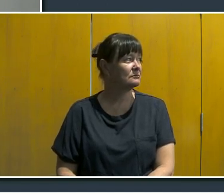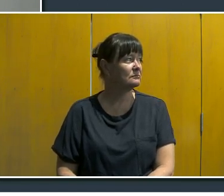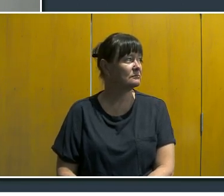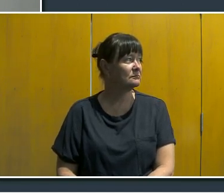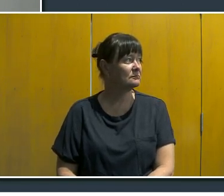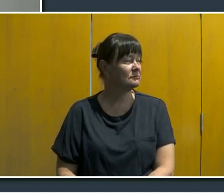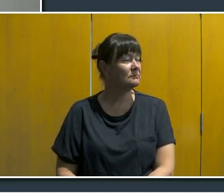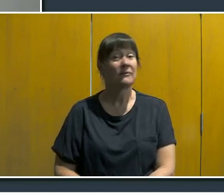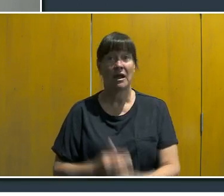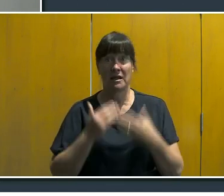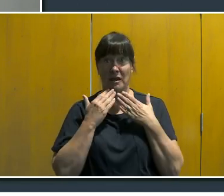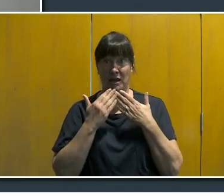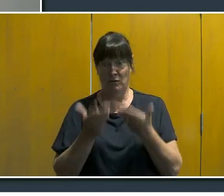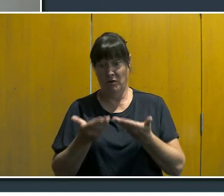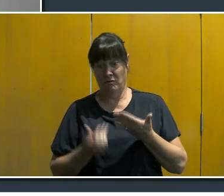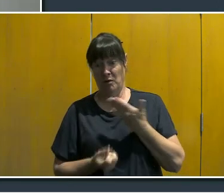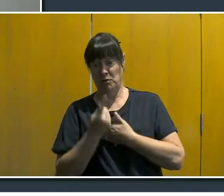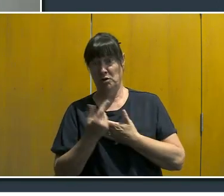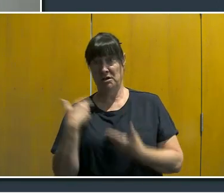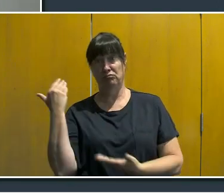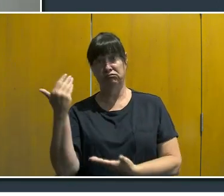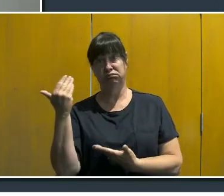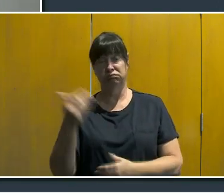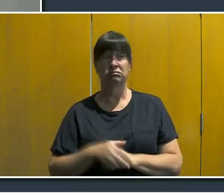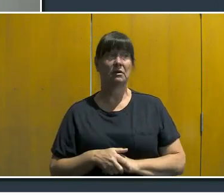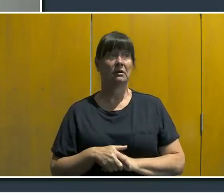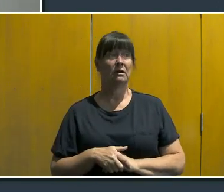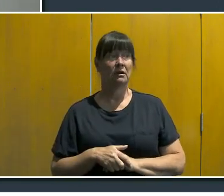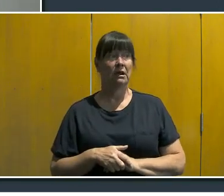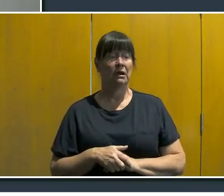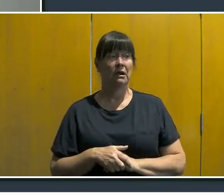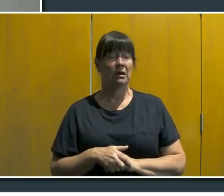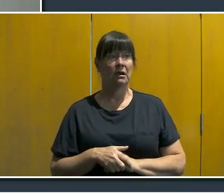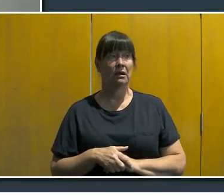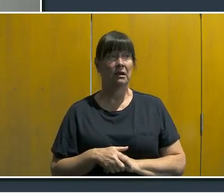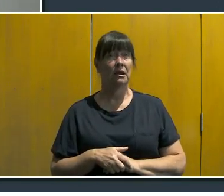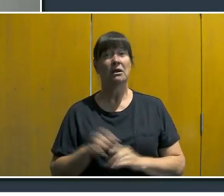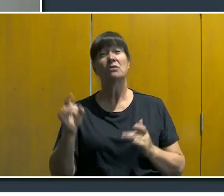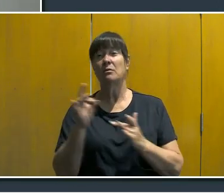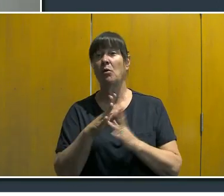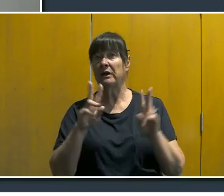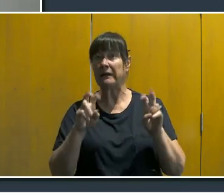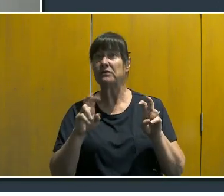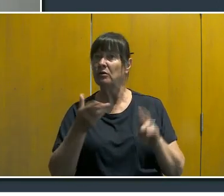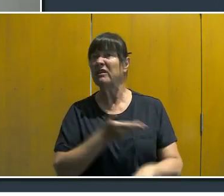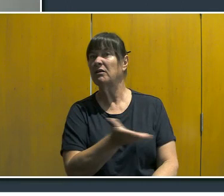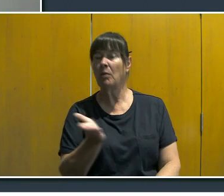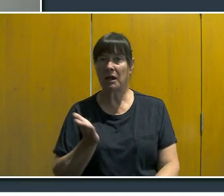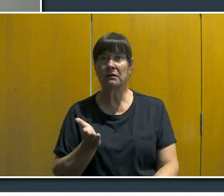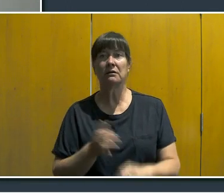Oh, no, thanks for the opportunity to speak. I know it's an important issue for everyone, this,